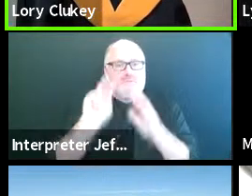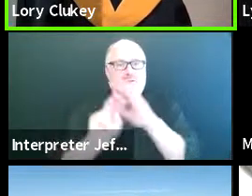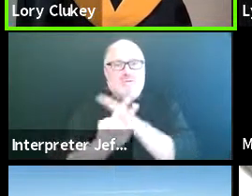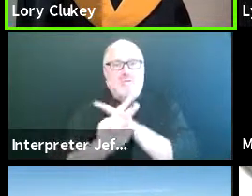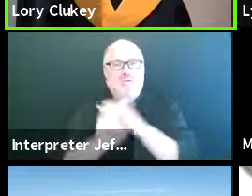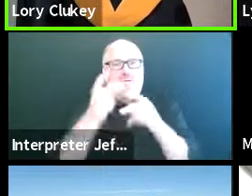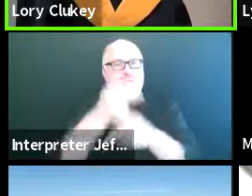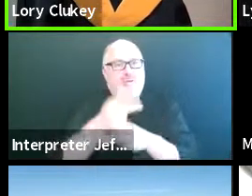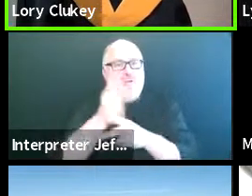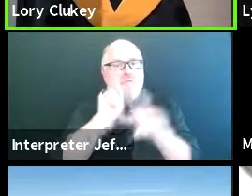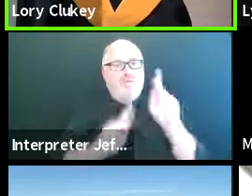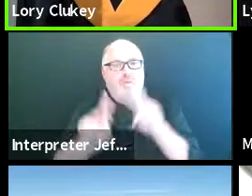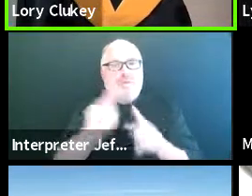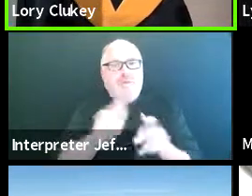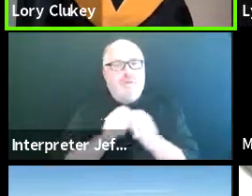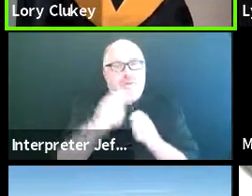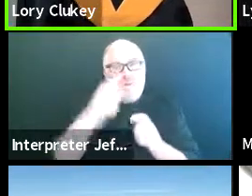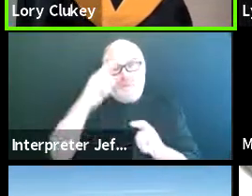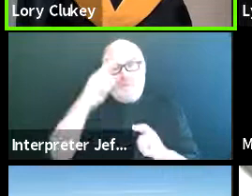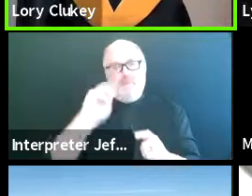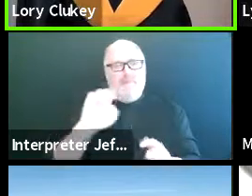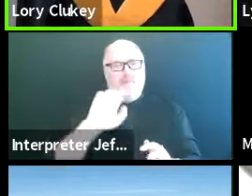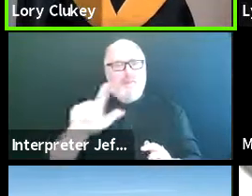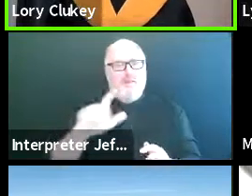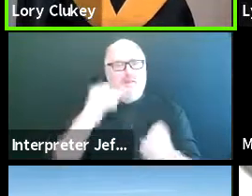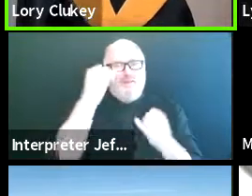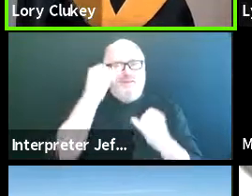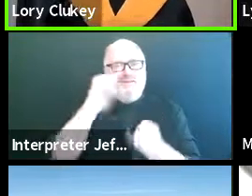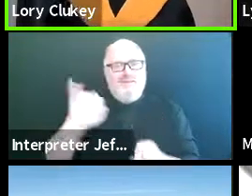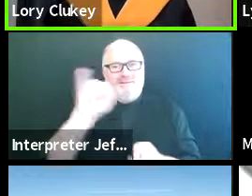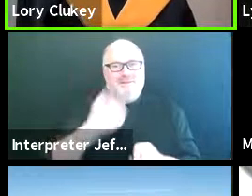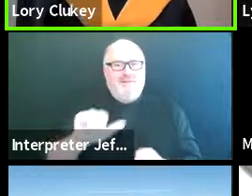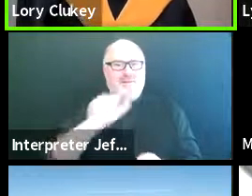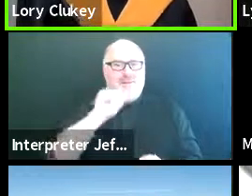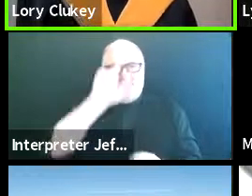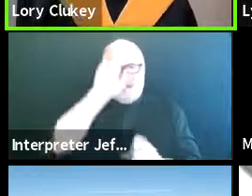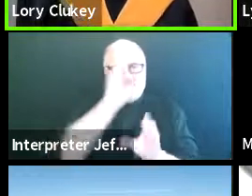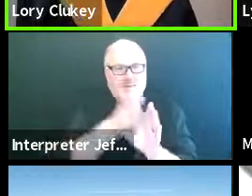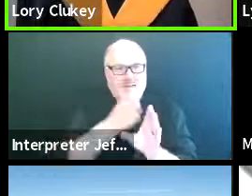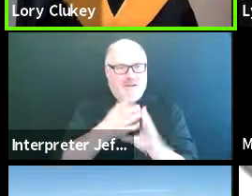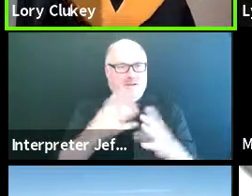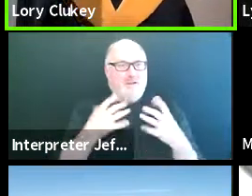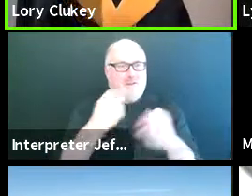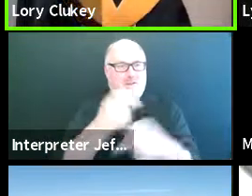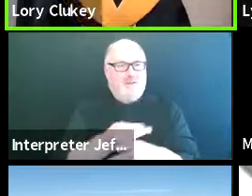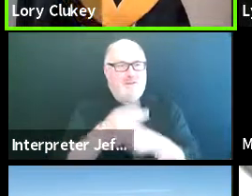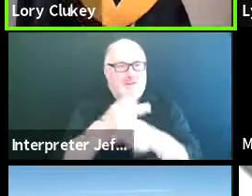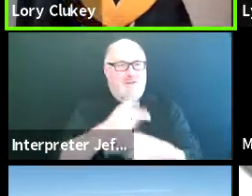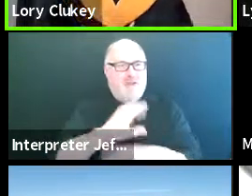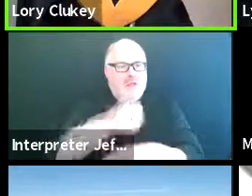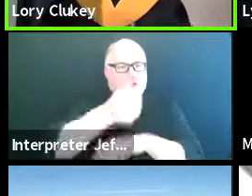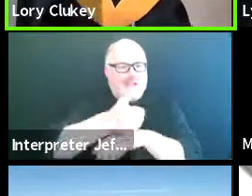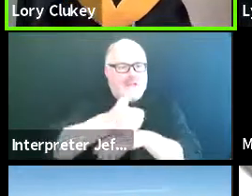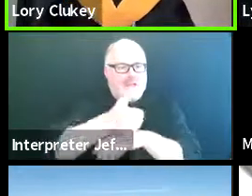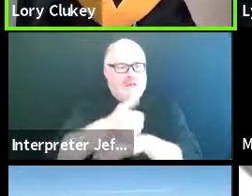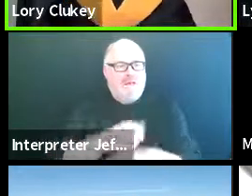Persons with Mental Illness in a Non-Psychiatric Healthcare Setting. So Deborah,